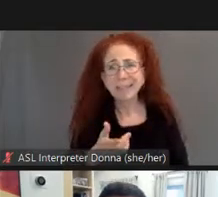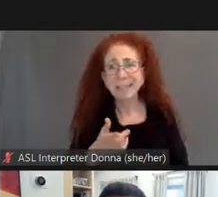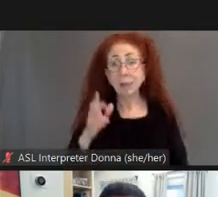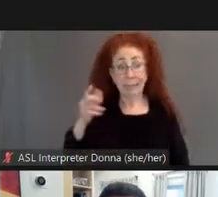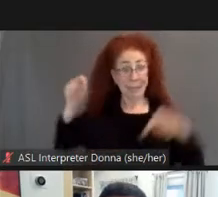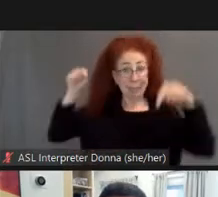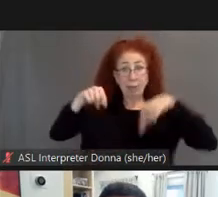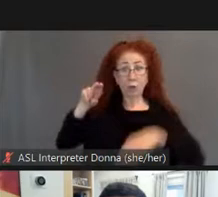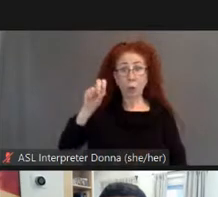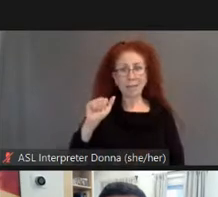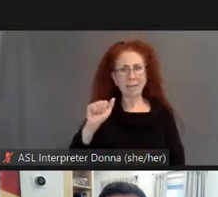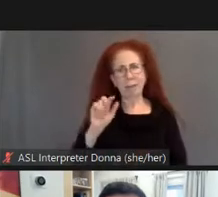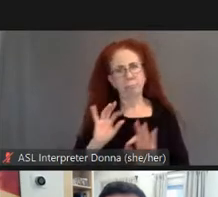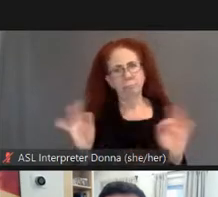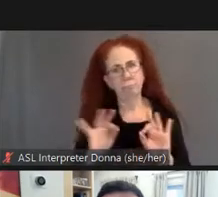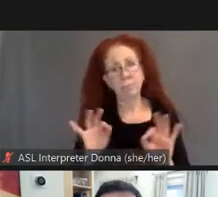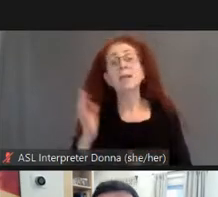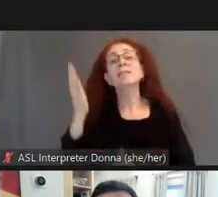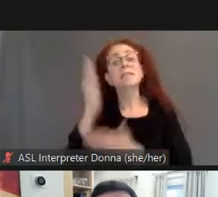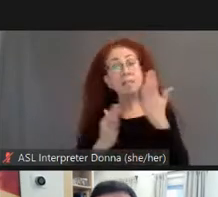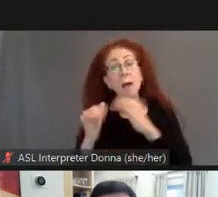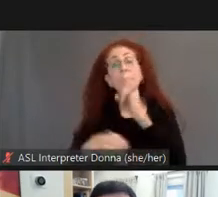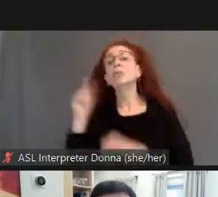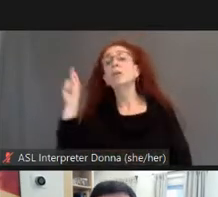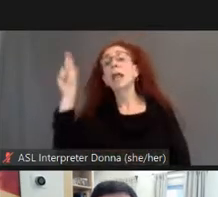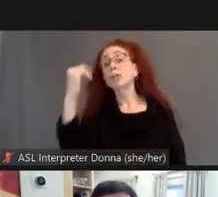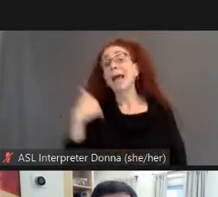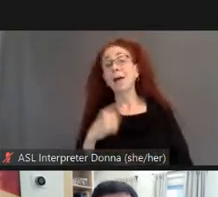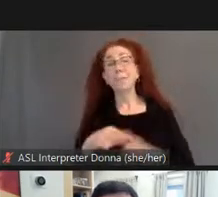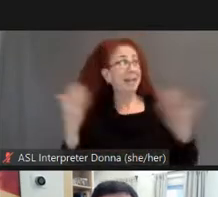US. There is some happening internationally, but